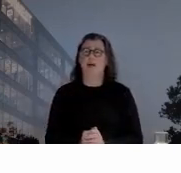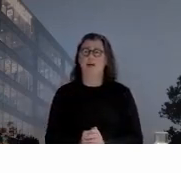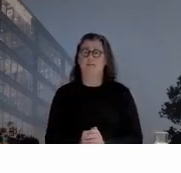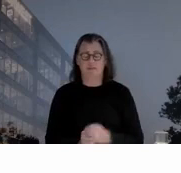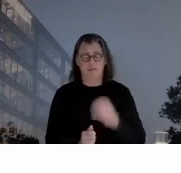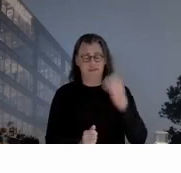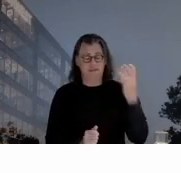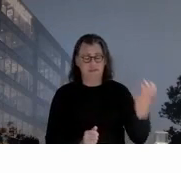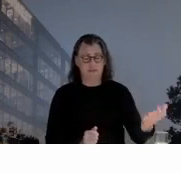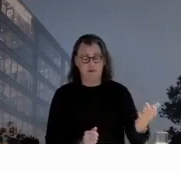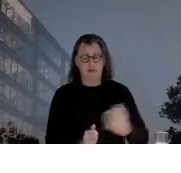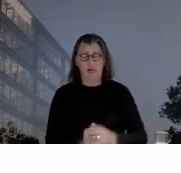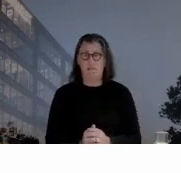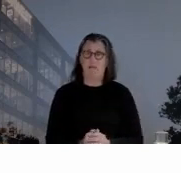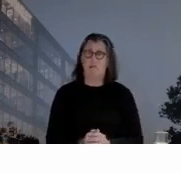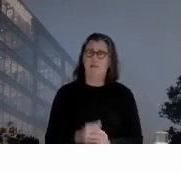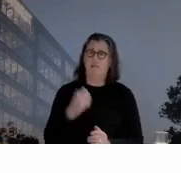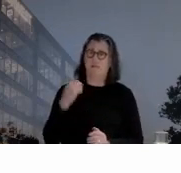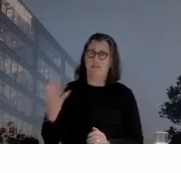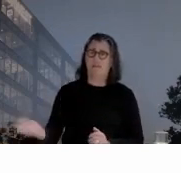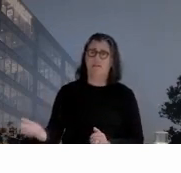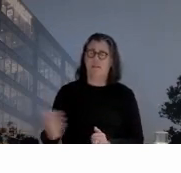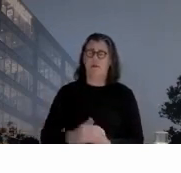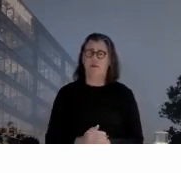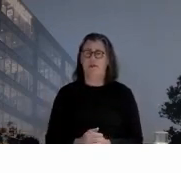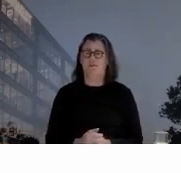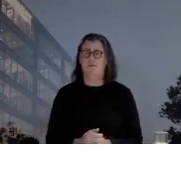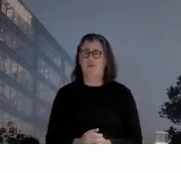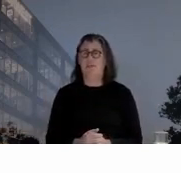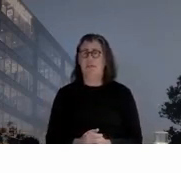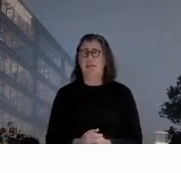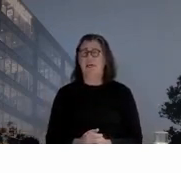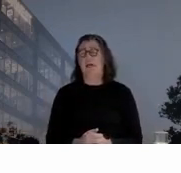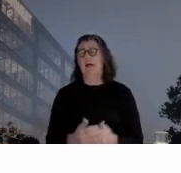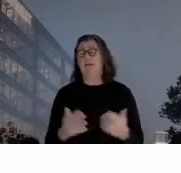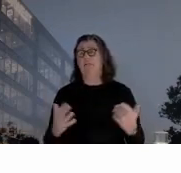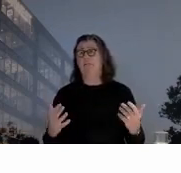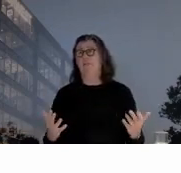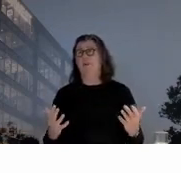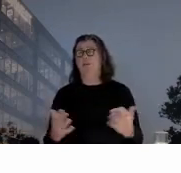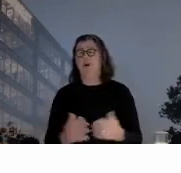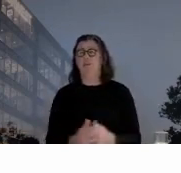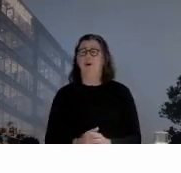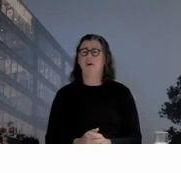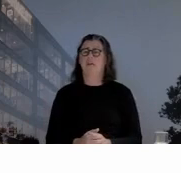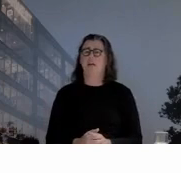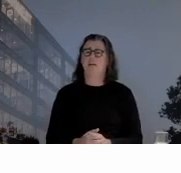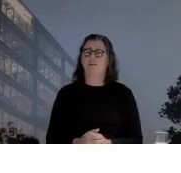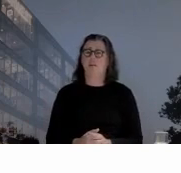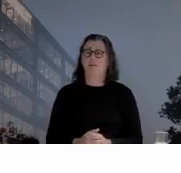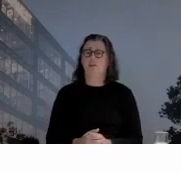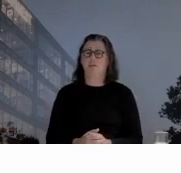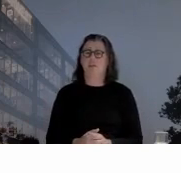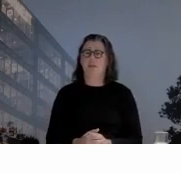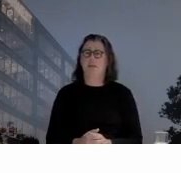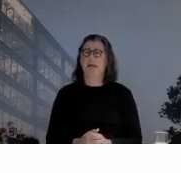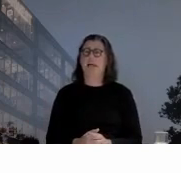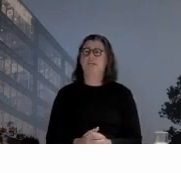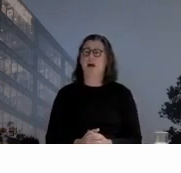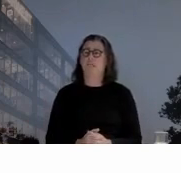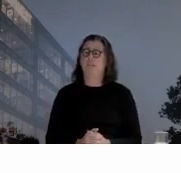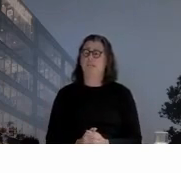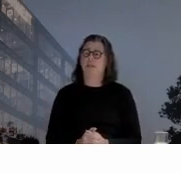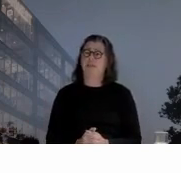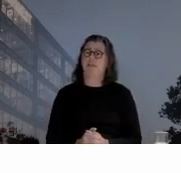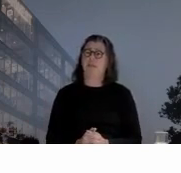to the client. This is the embodied carbon number. This is the cost difference. And somewhat to our surprise, the client chose the